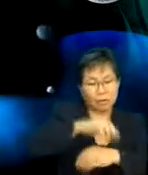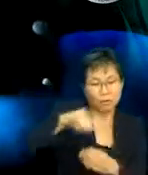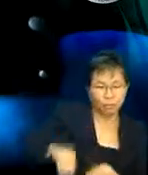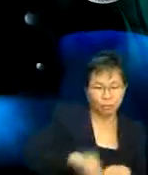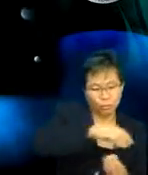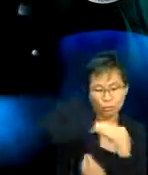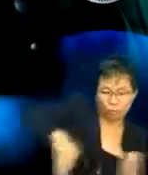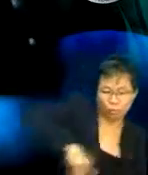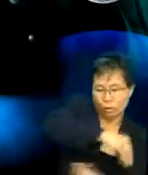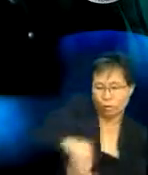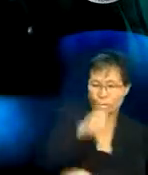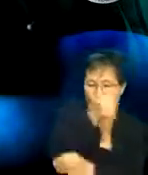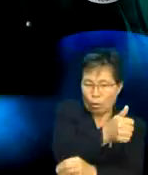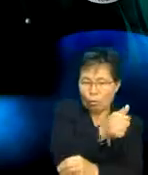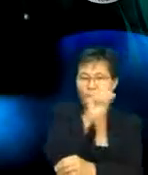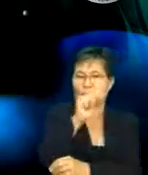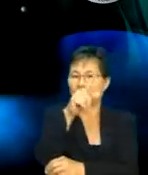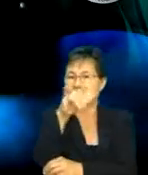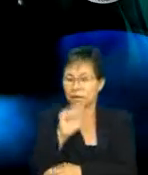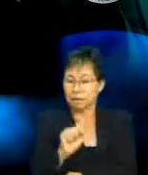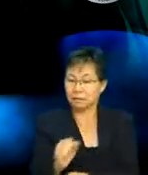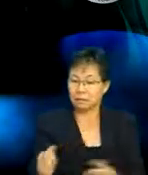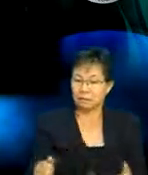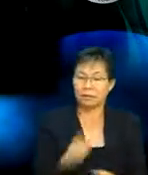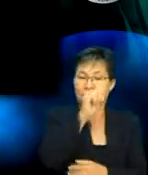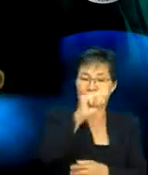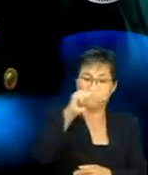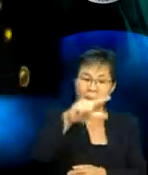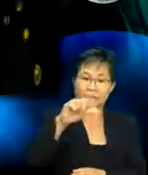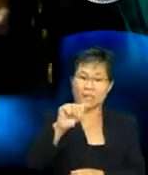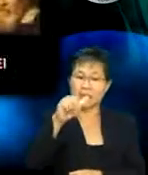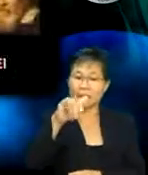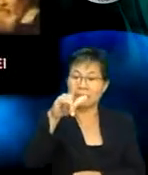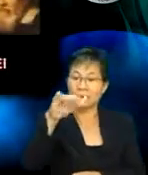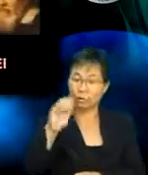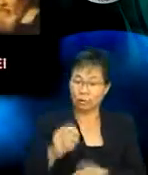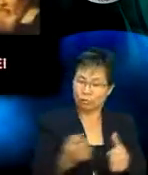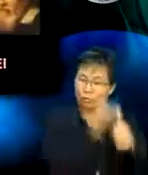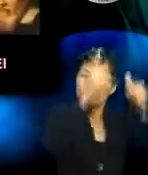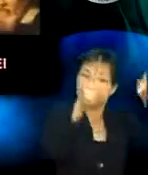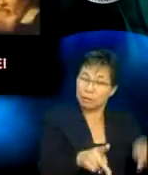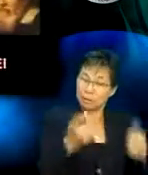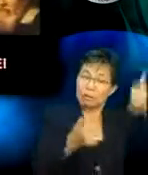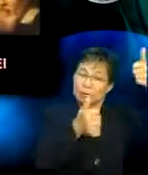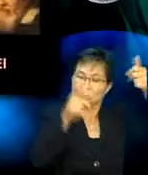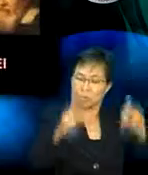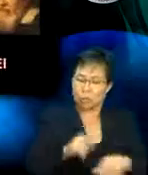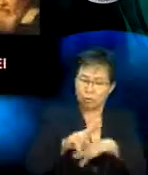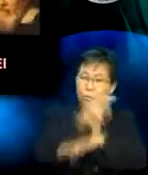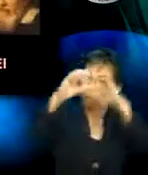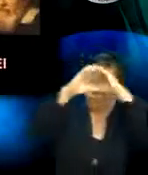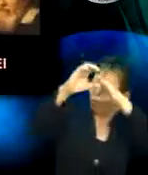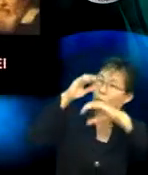Earth rotates on its own axis. While Galileo Galilei, the first man to use